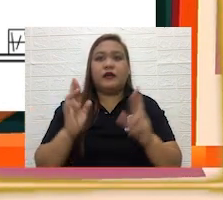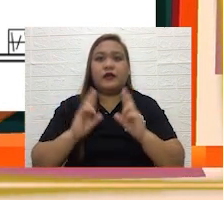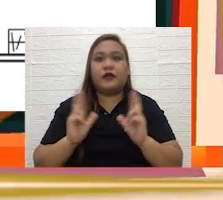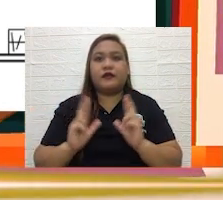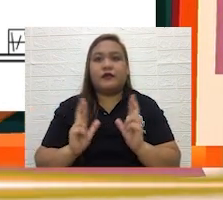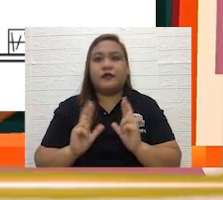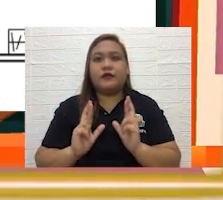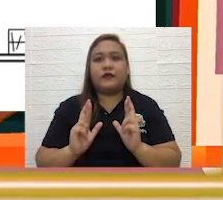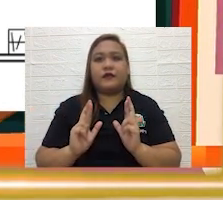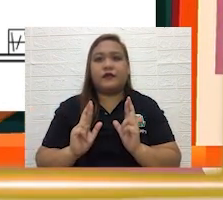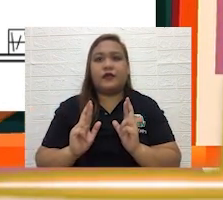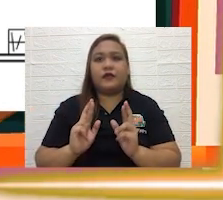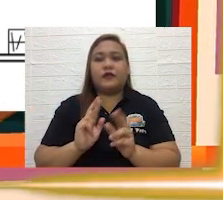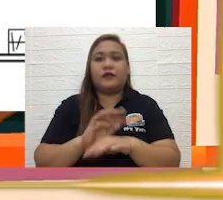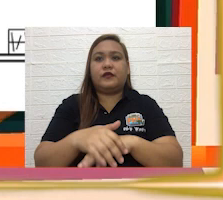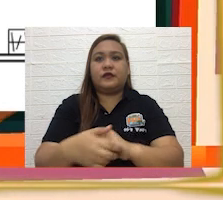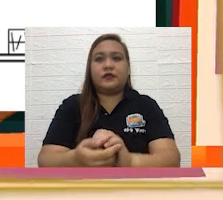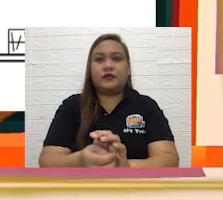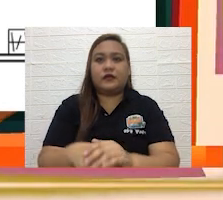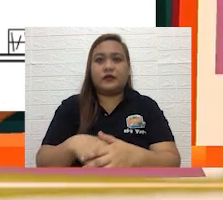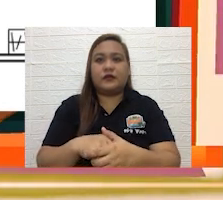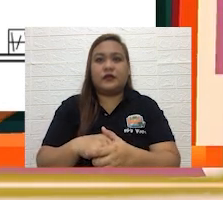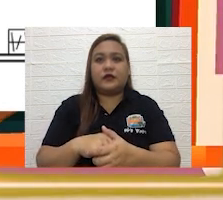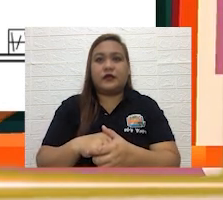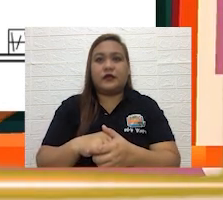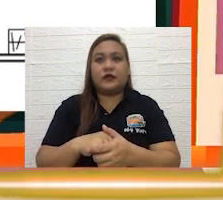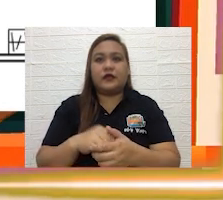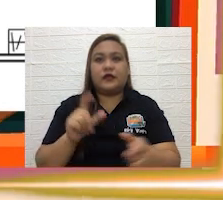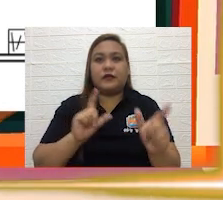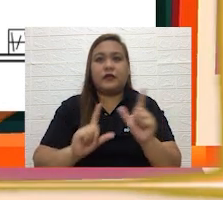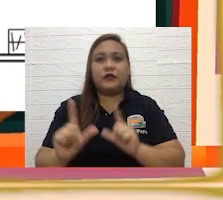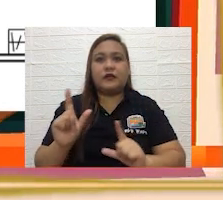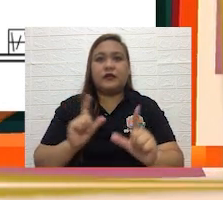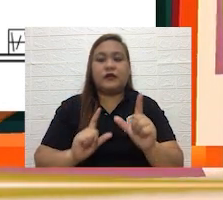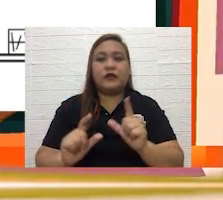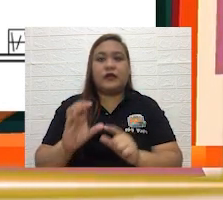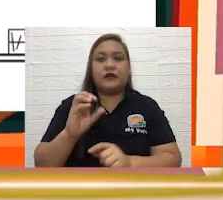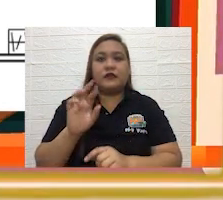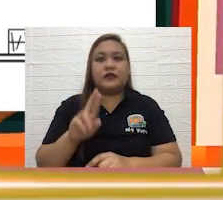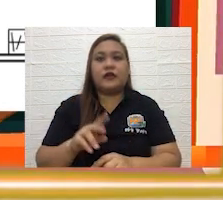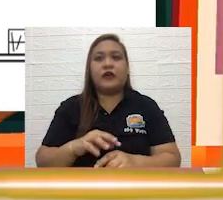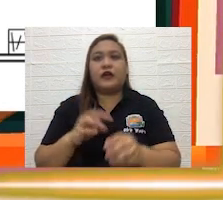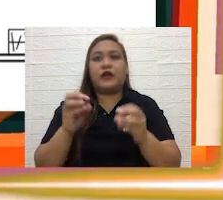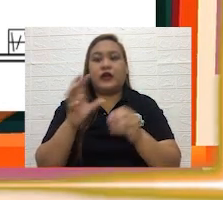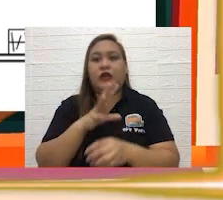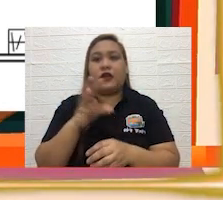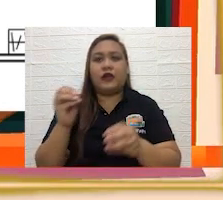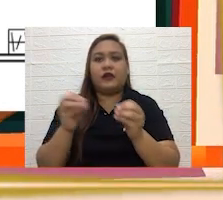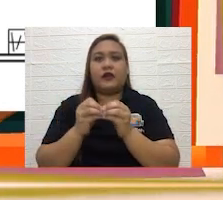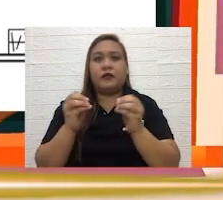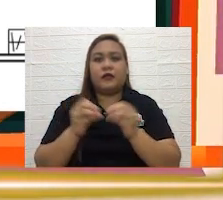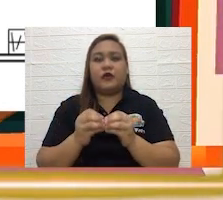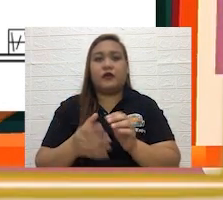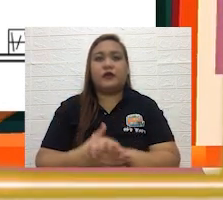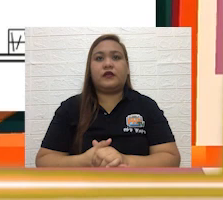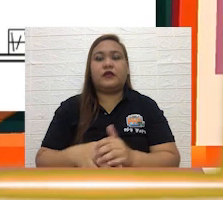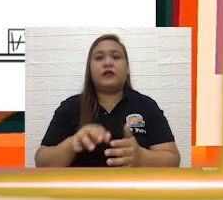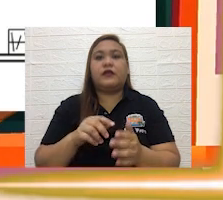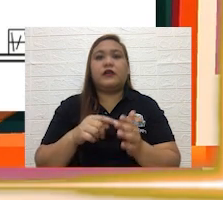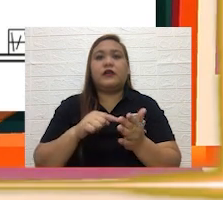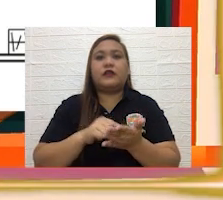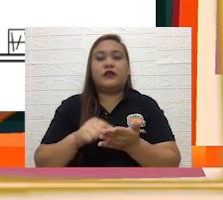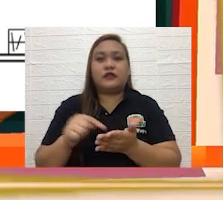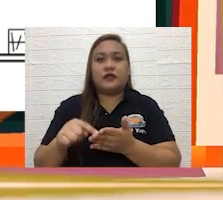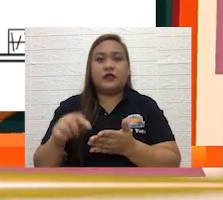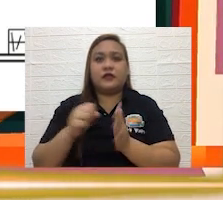refrigerator, dishwasher, lavatory, toilet bowl, and so on. These